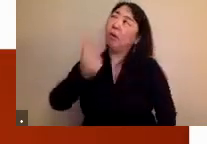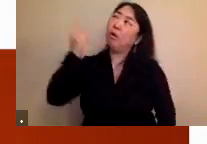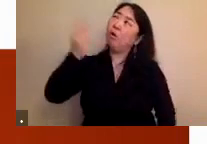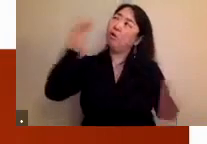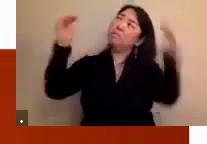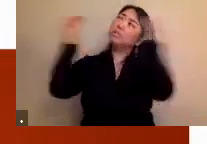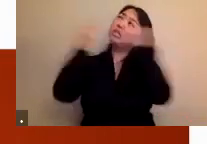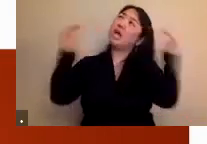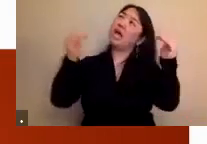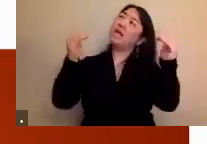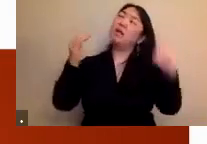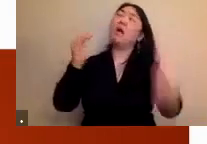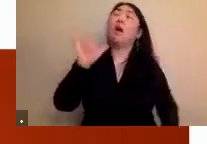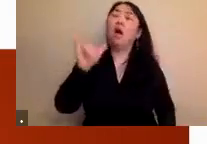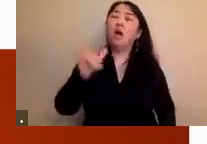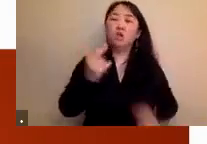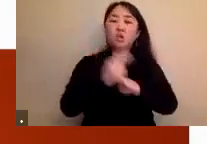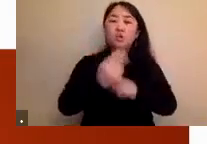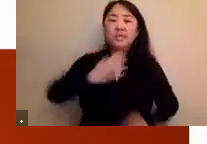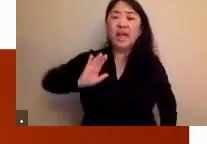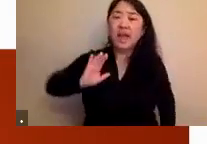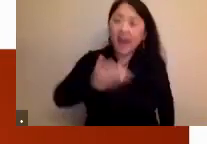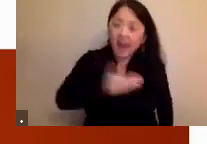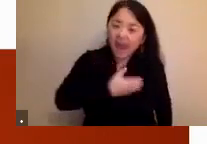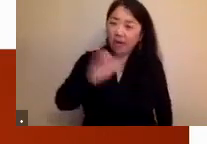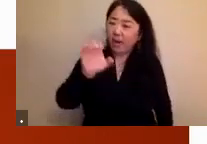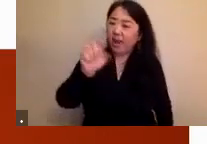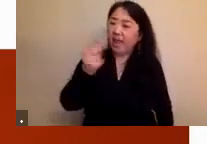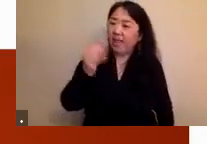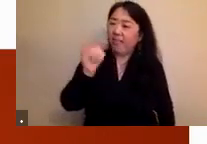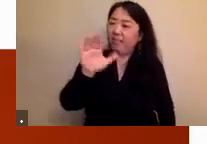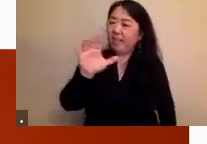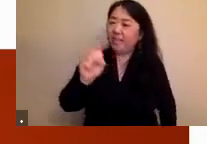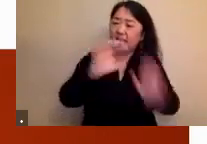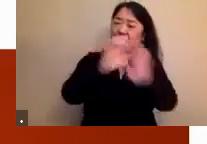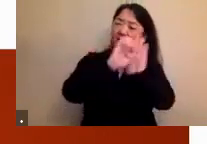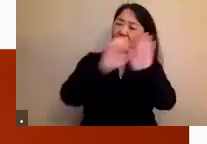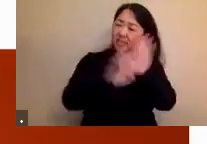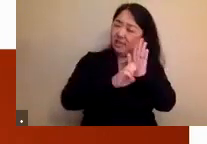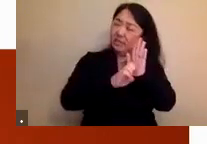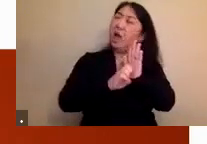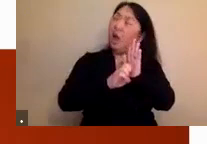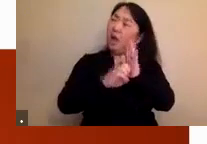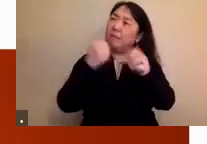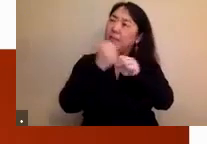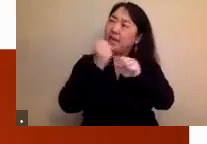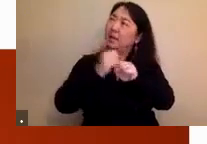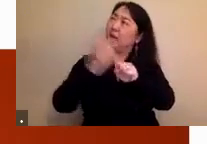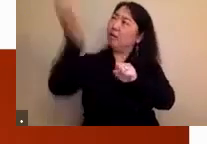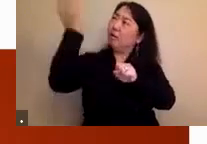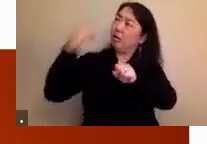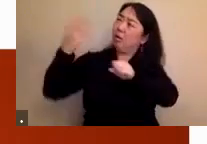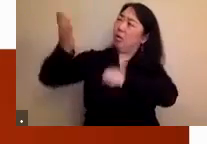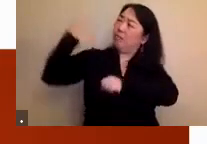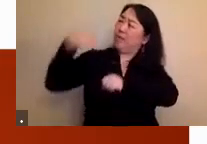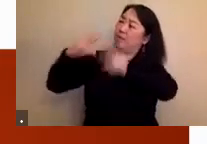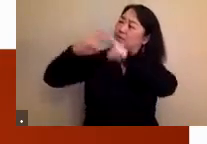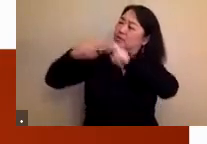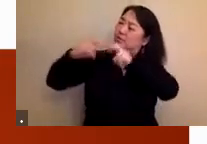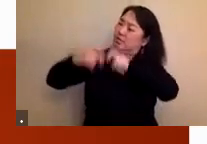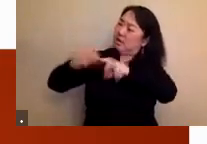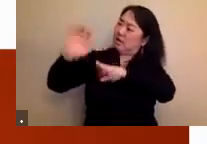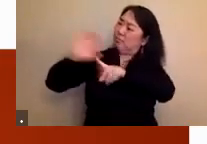our ethics and integrity when we're making decisions? Are we evaluating those past practices,